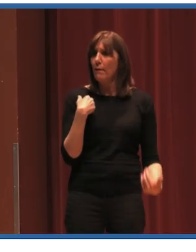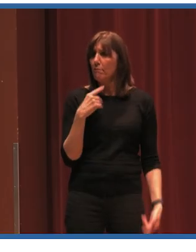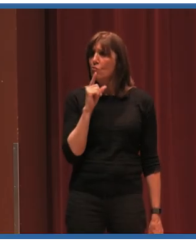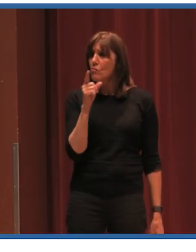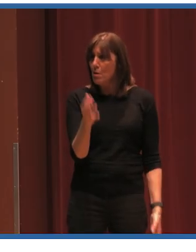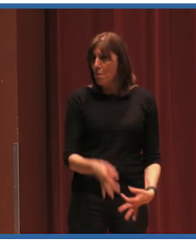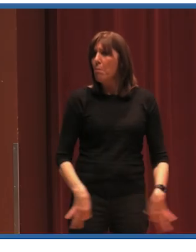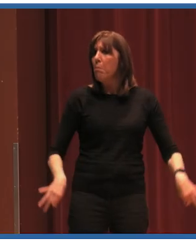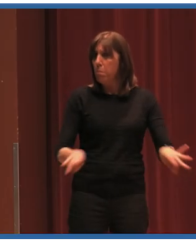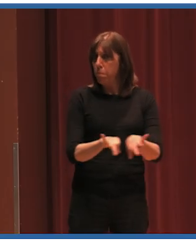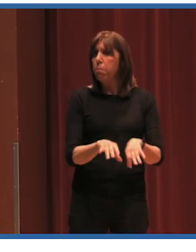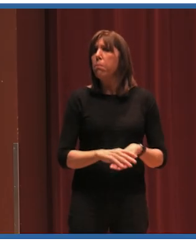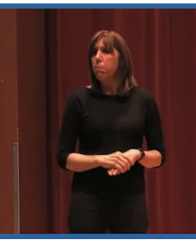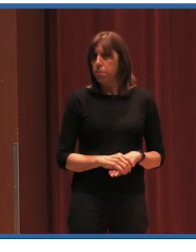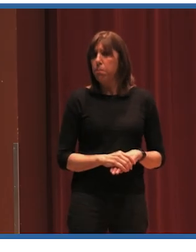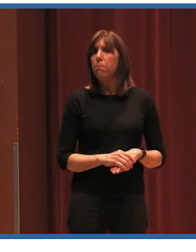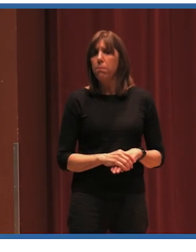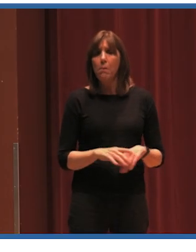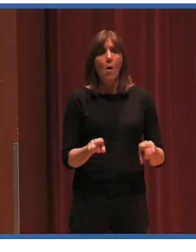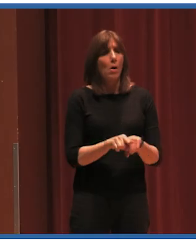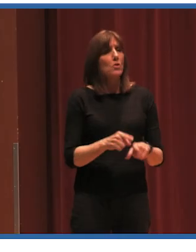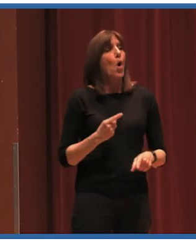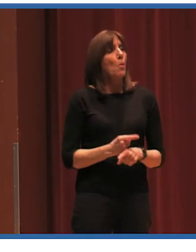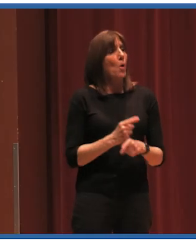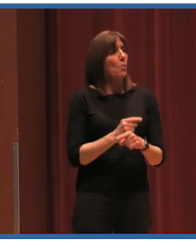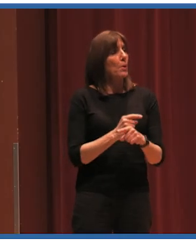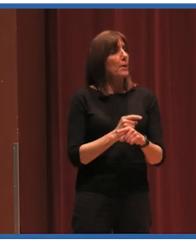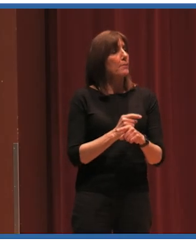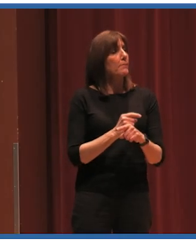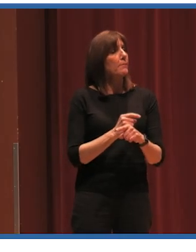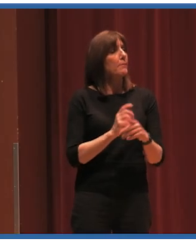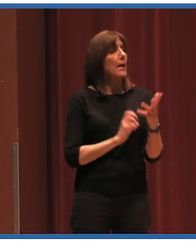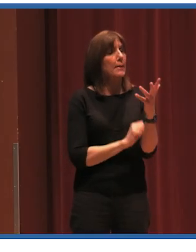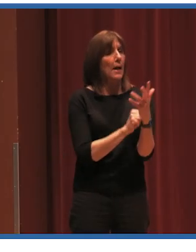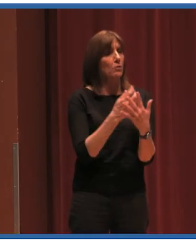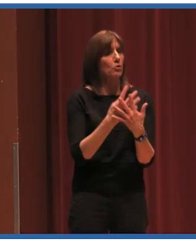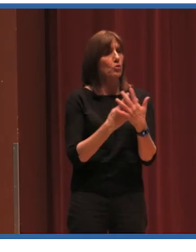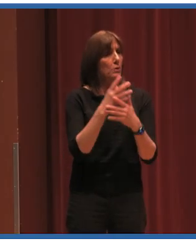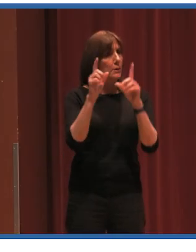important to get, and to get the appropriate cancer screenings for you.